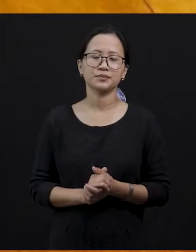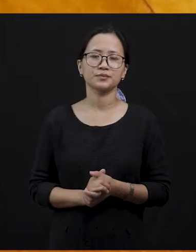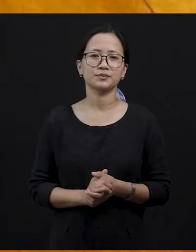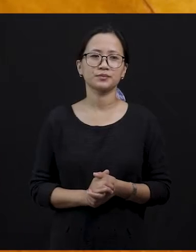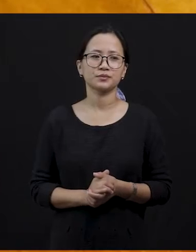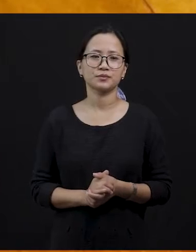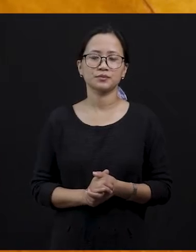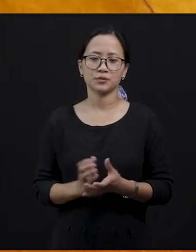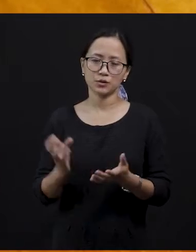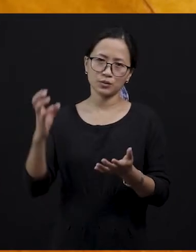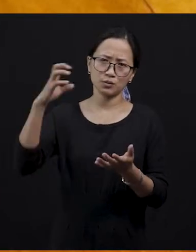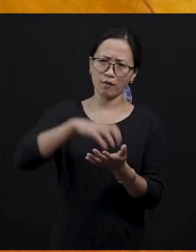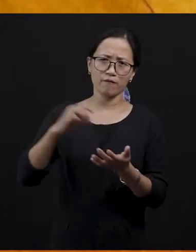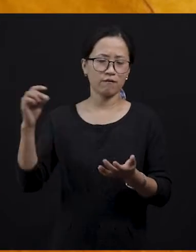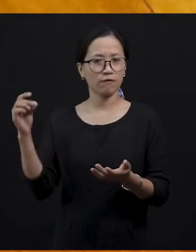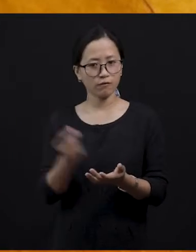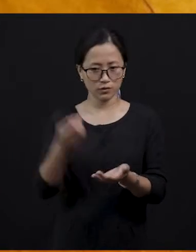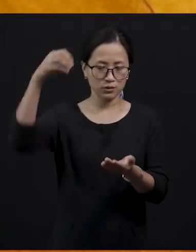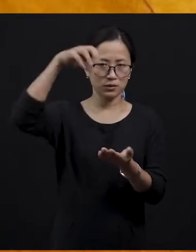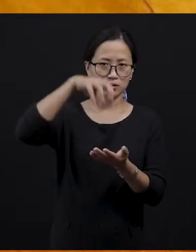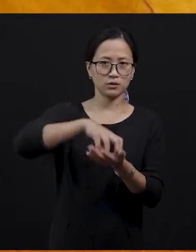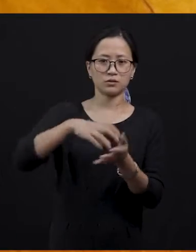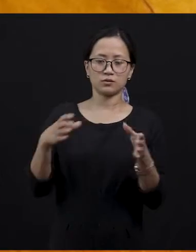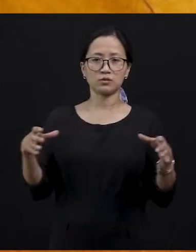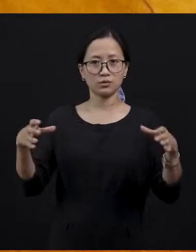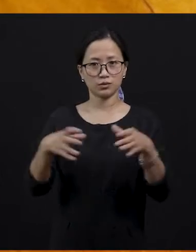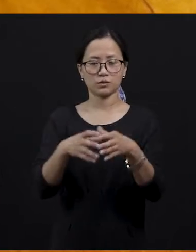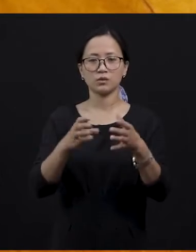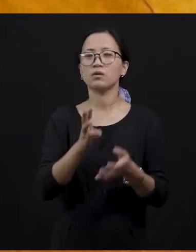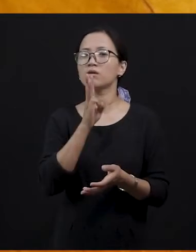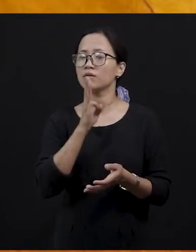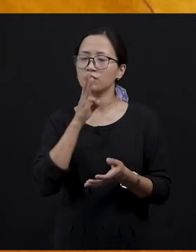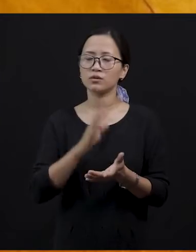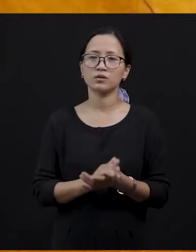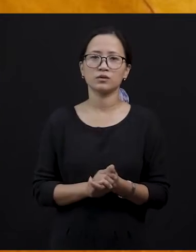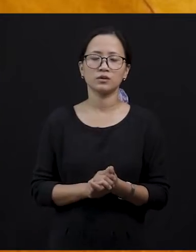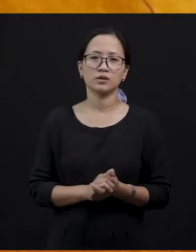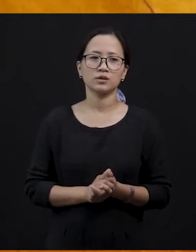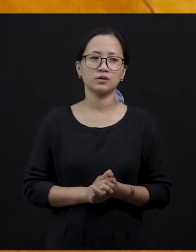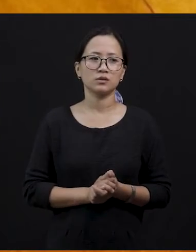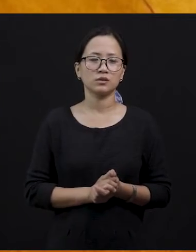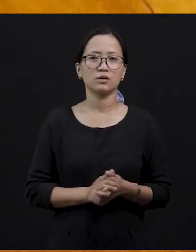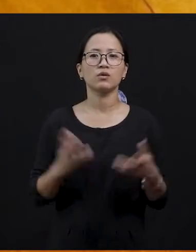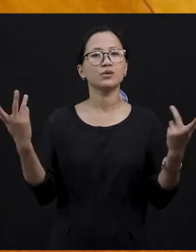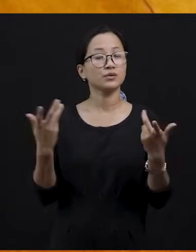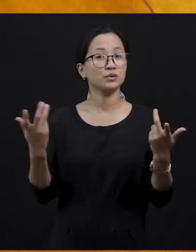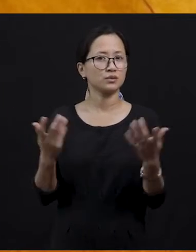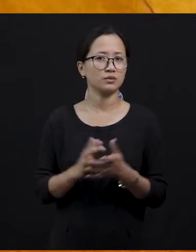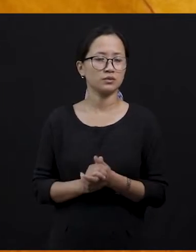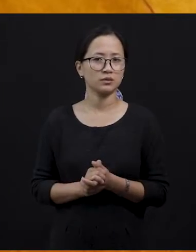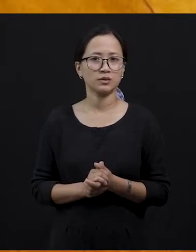pepper quickly in the bowl of water, a bowl full of water. Then what will